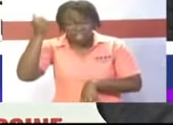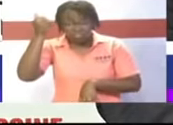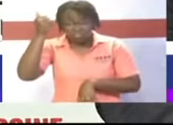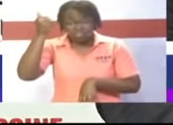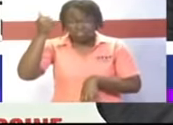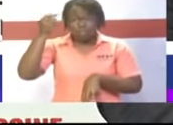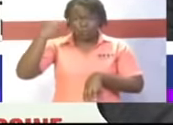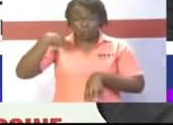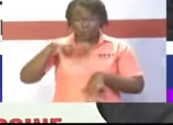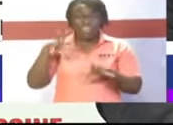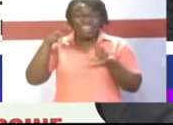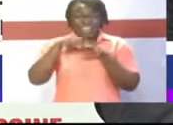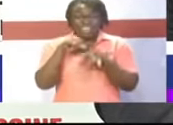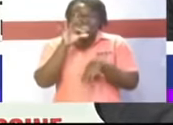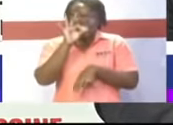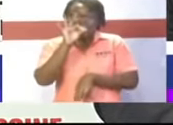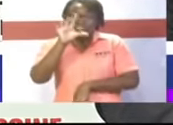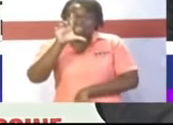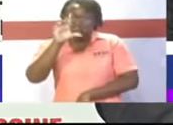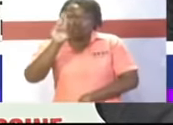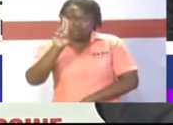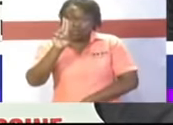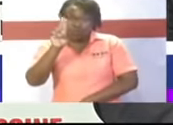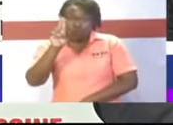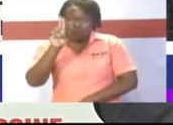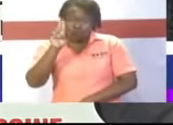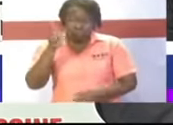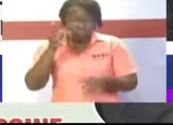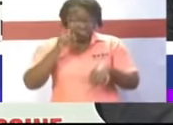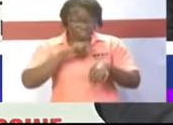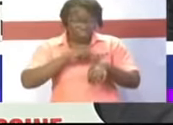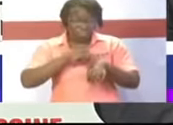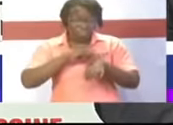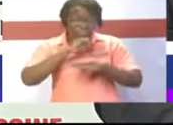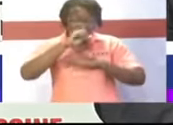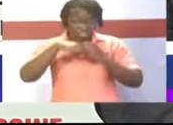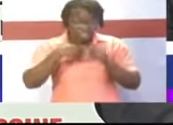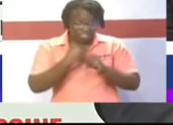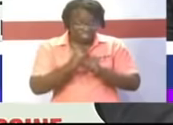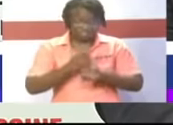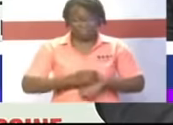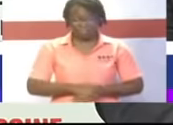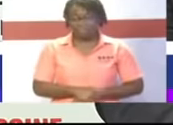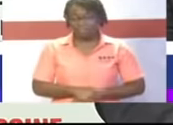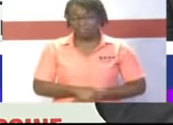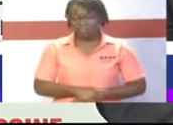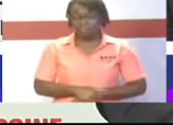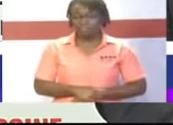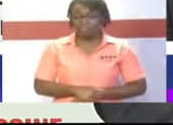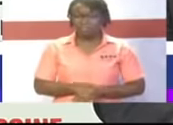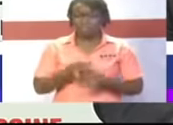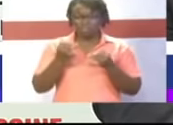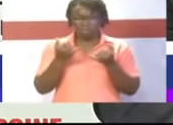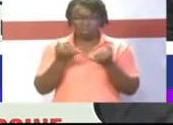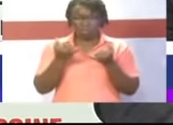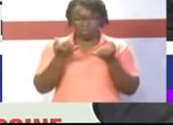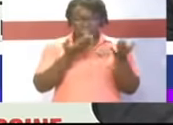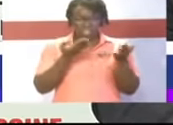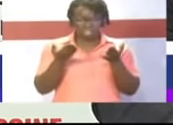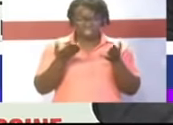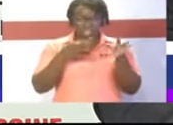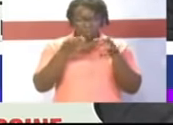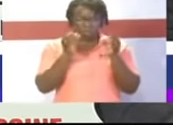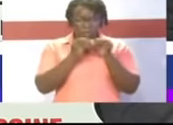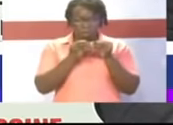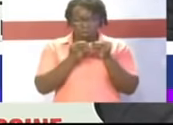vaccines available free to the public at your nearest health center. Here to tell us more on the new flu vaccine is